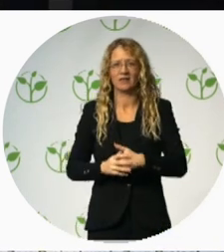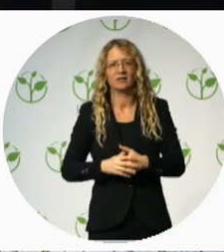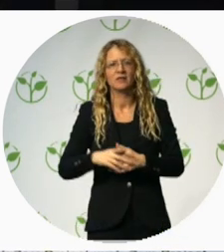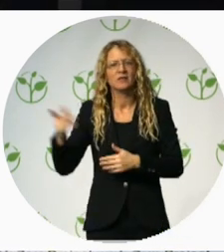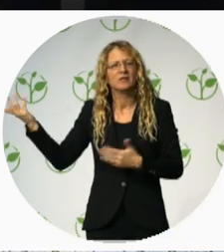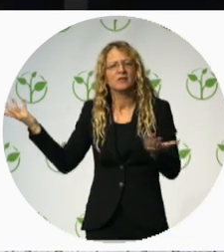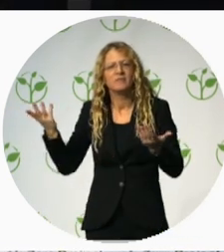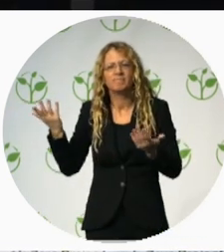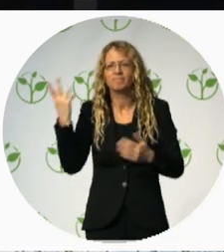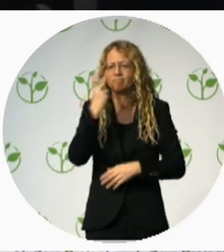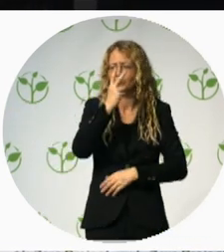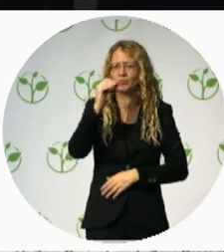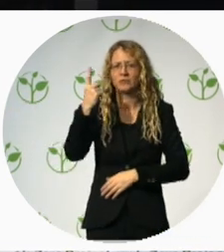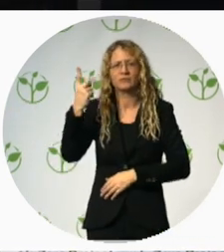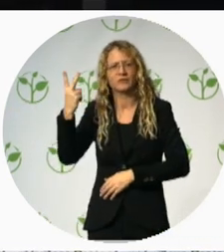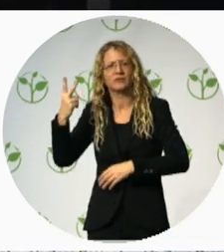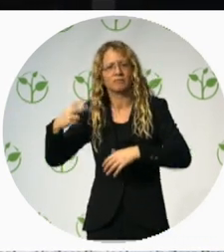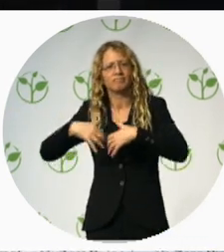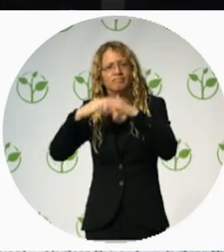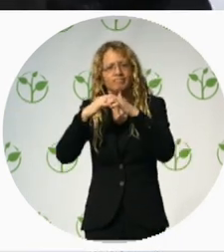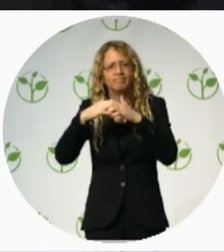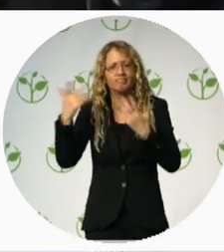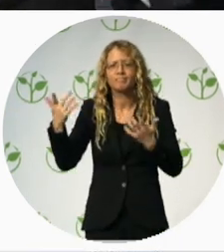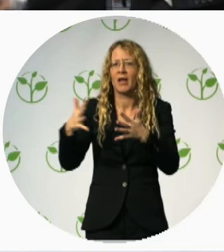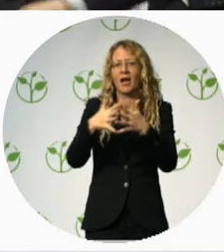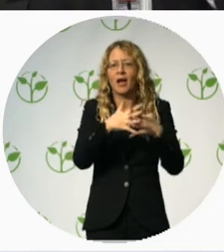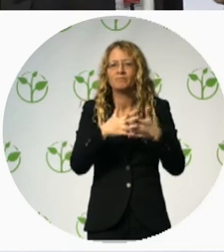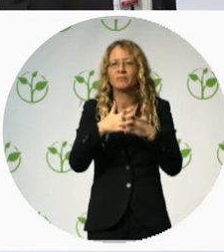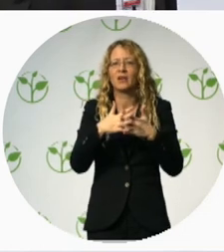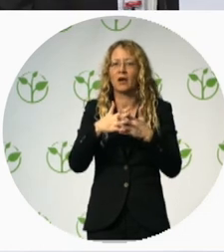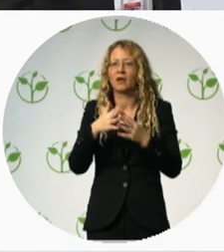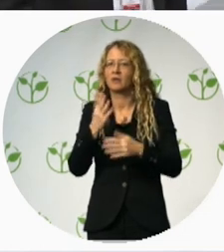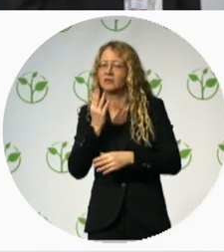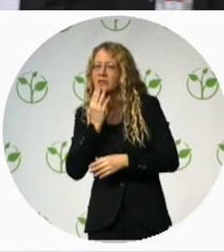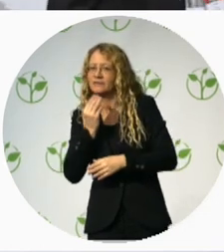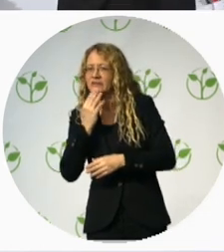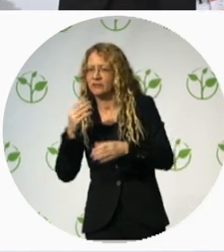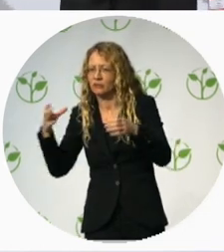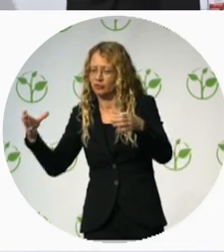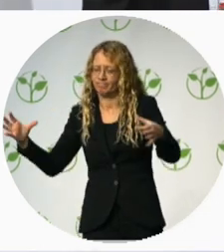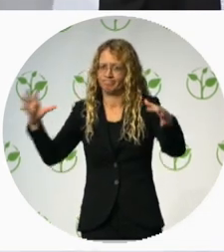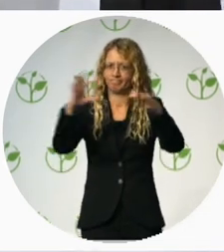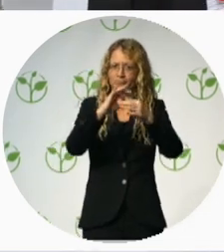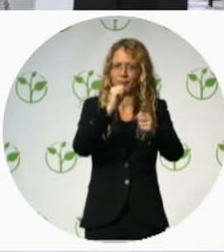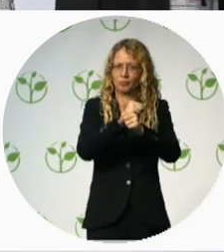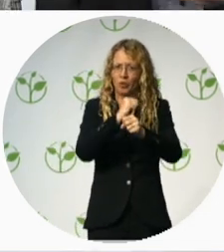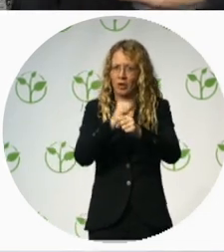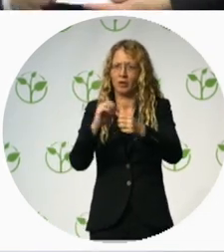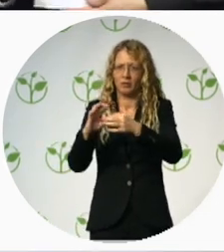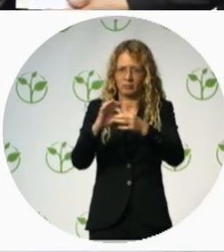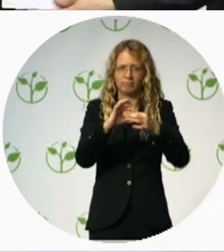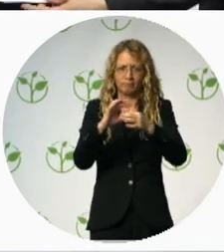collaboration of the American Jewish Joint Distribution Committee, the Israeli Ministries of Social Welfare and Law, the